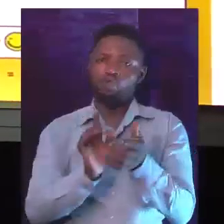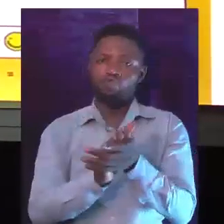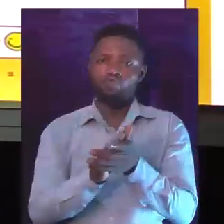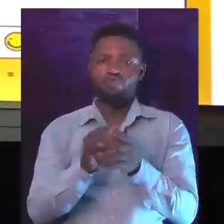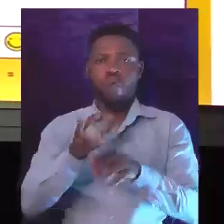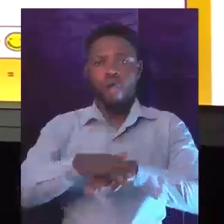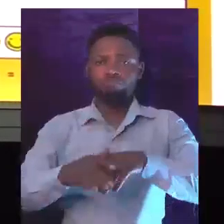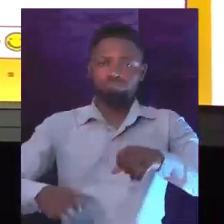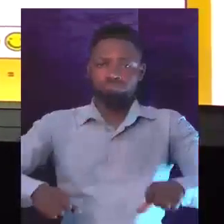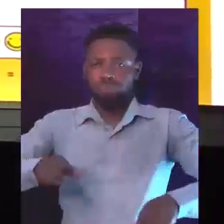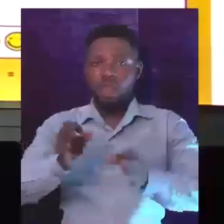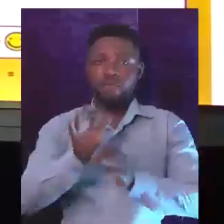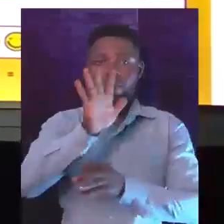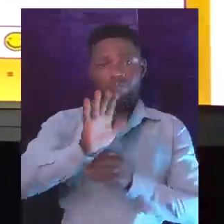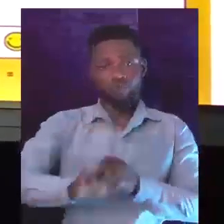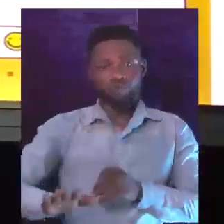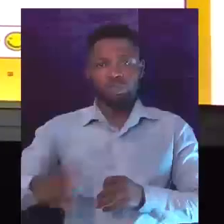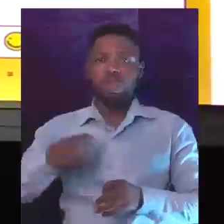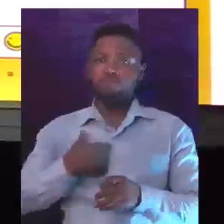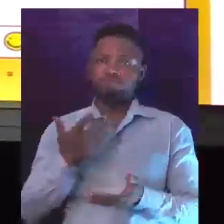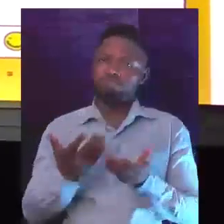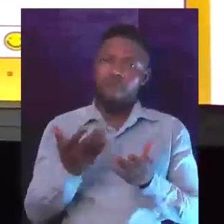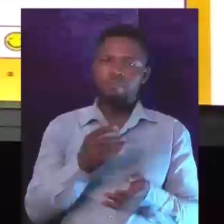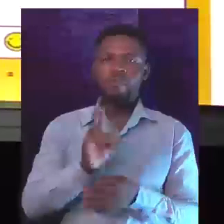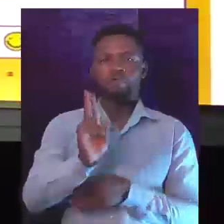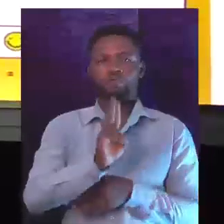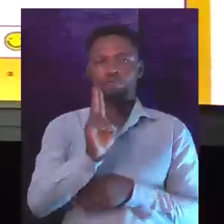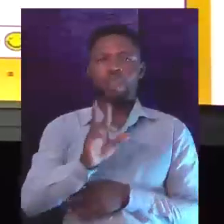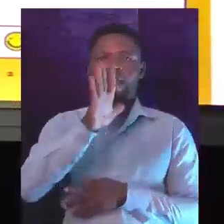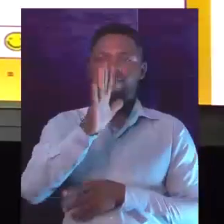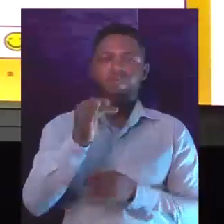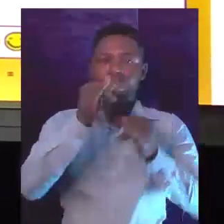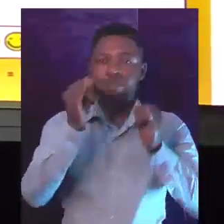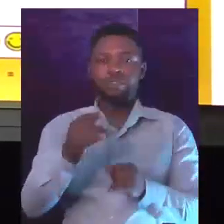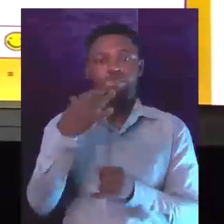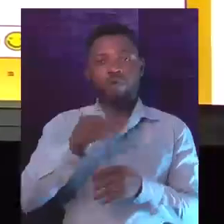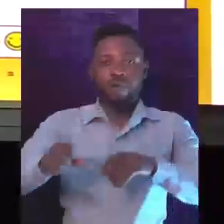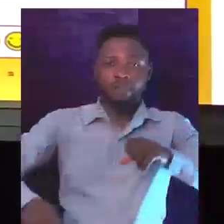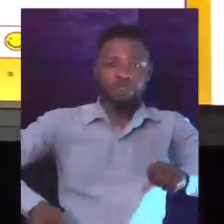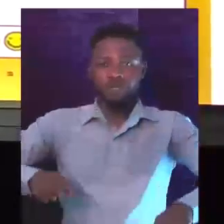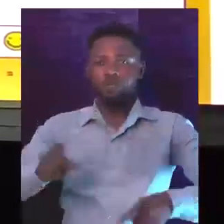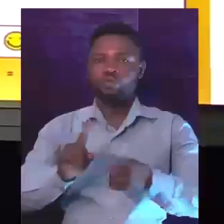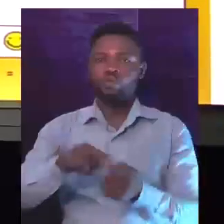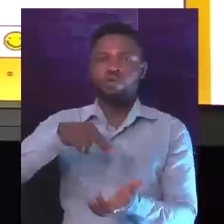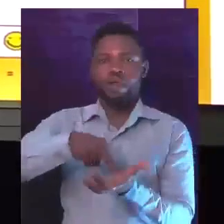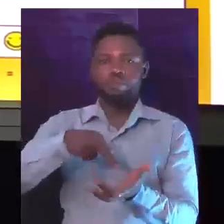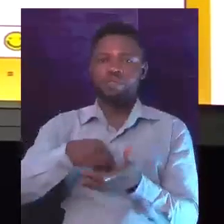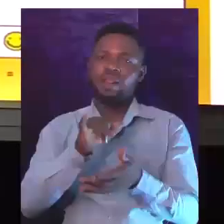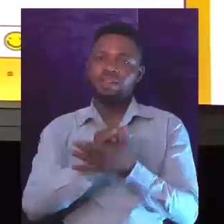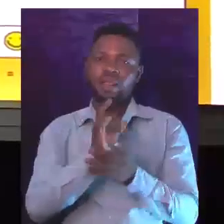bicycles to school, if there are 5 children, then we'll probably use 5 images of bicycle to represent